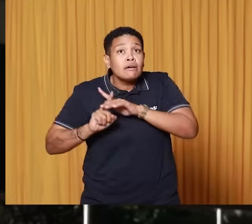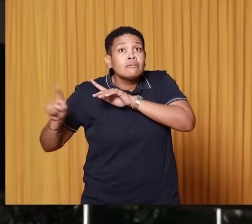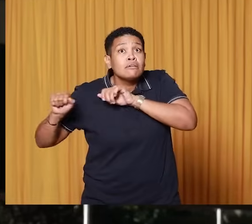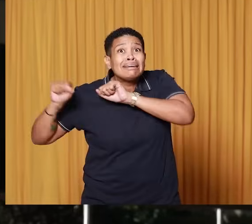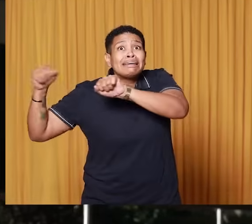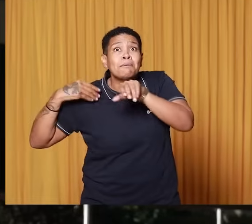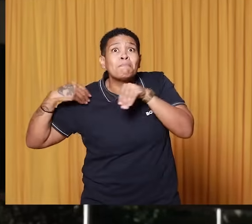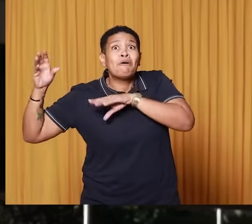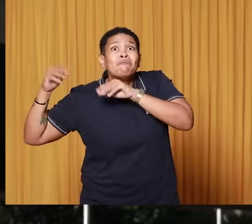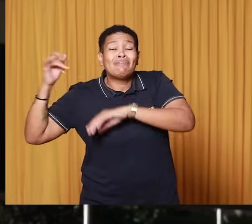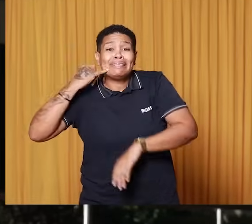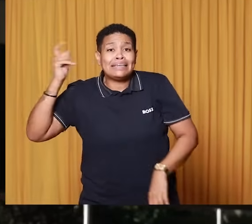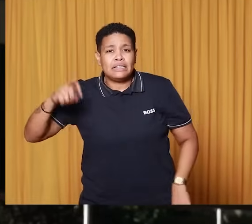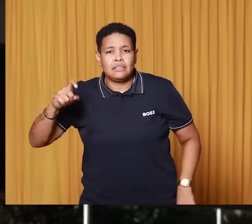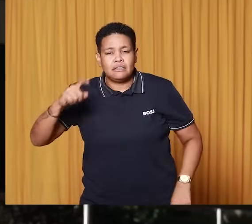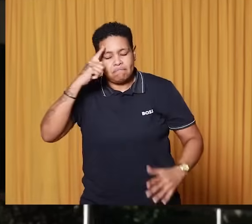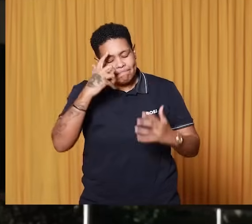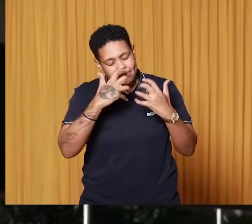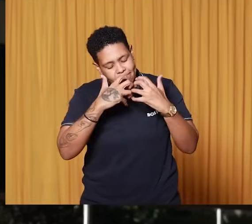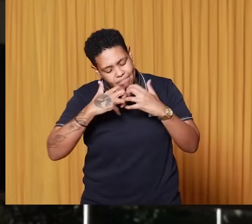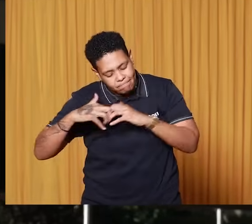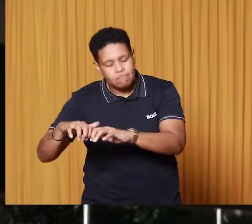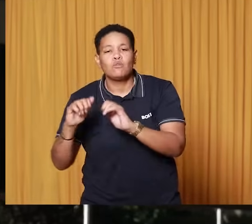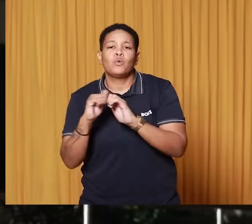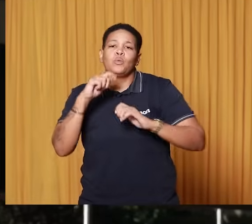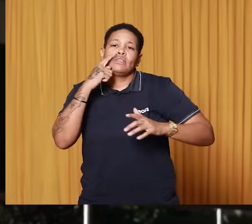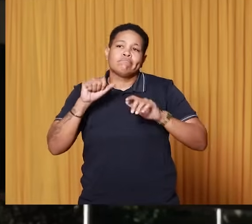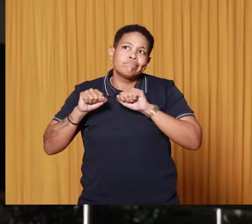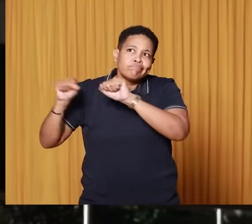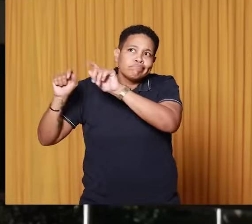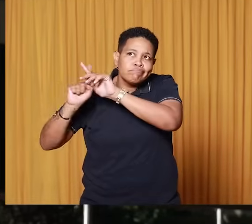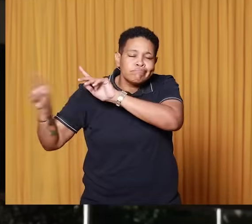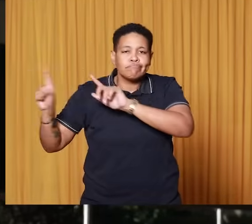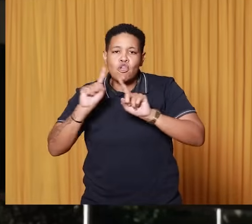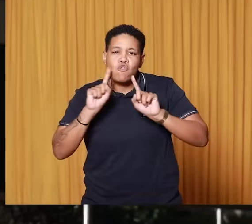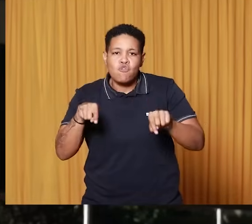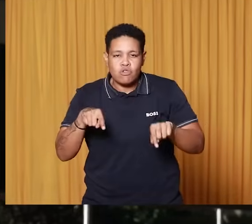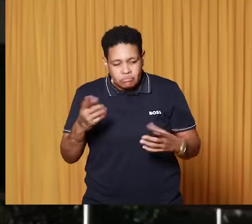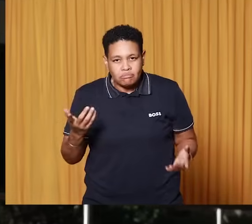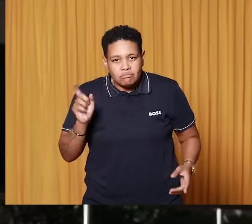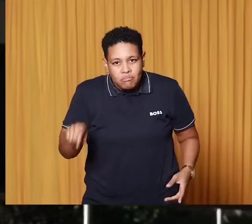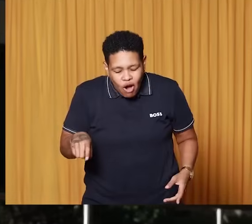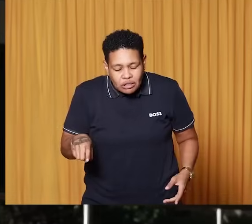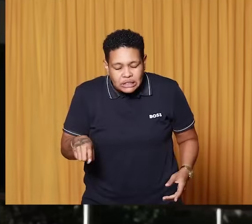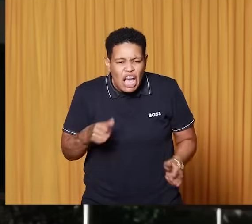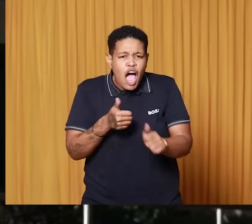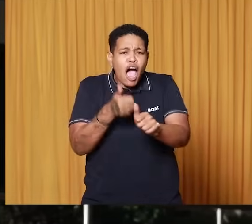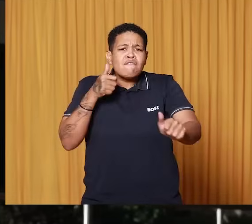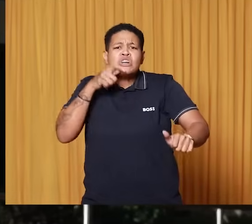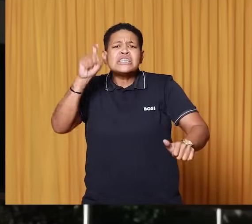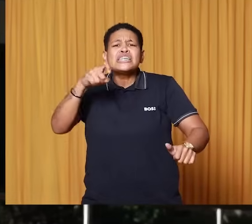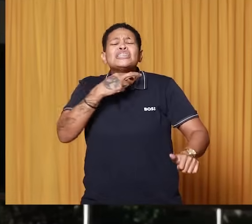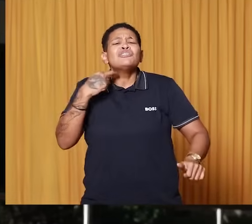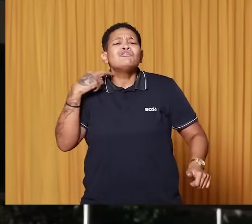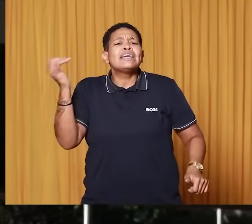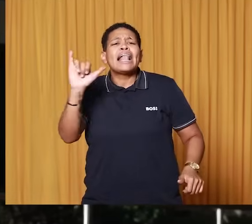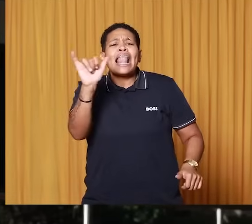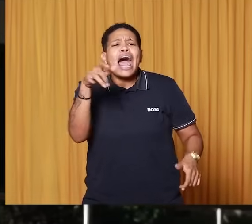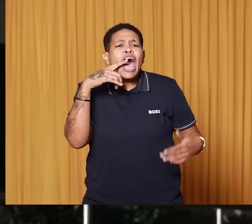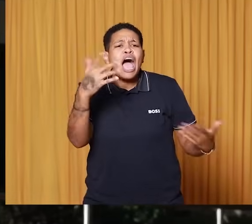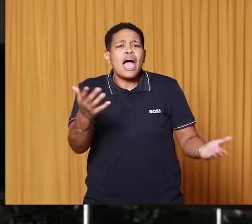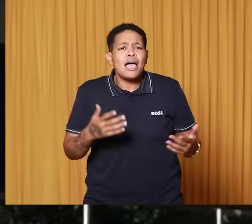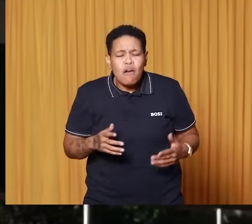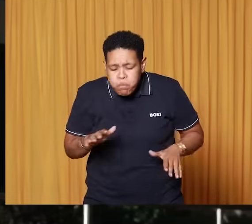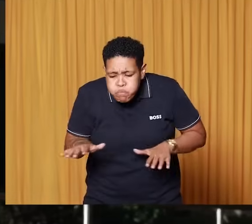evacuation plan, and comply with the evacuation orders given. Avoid unnecessary risks such as playing